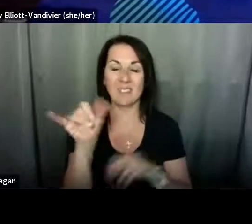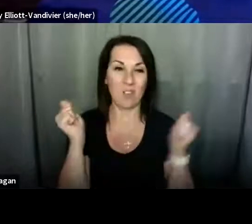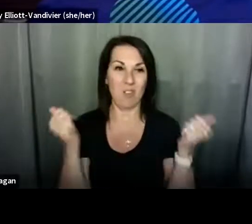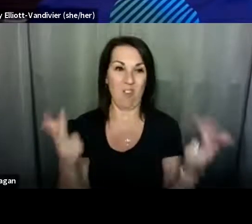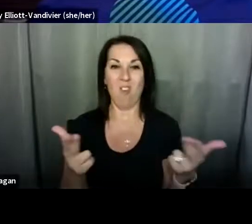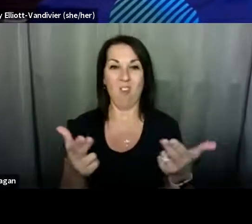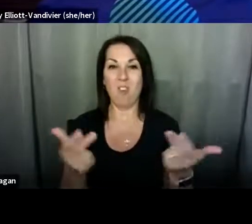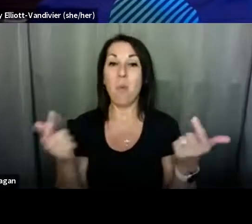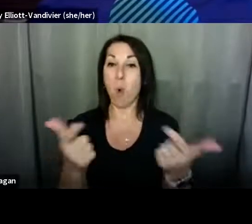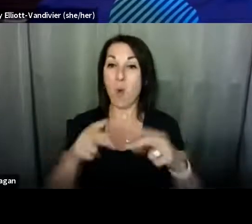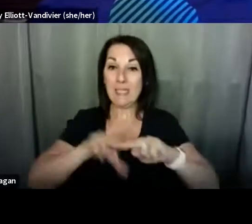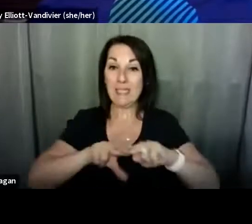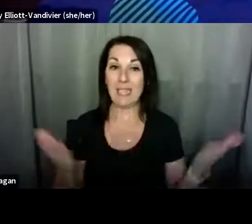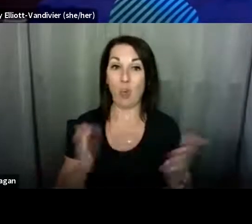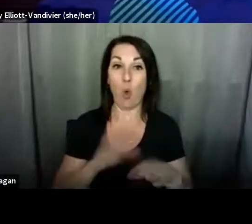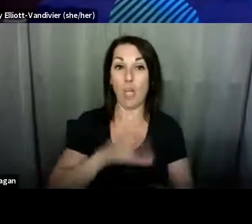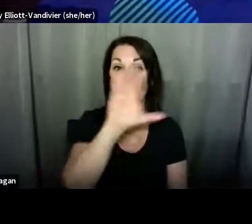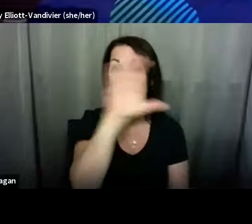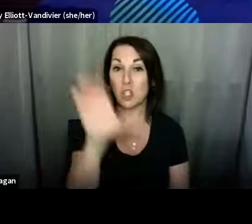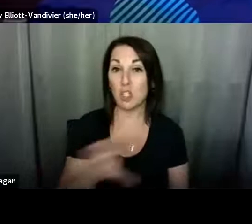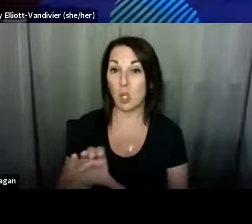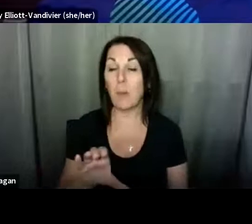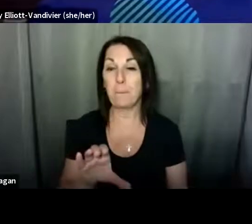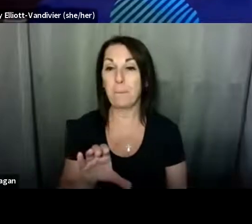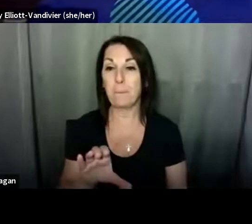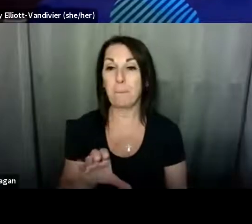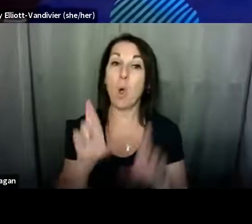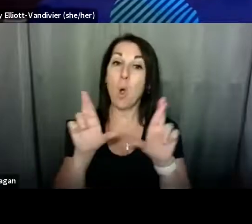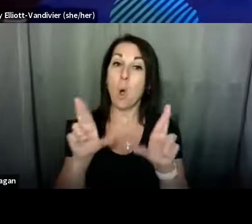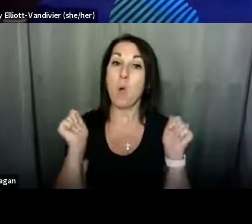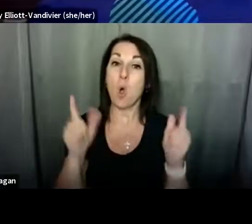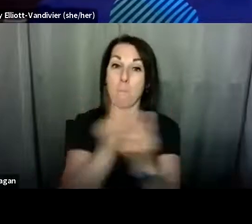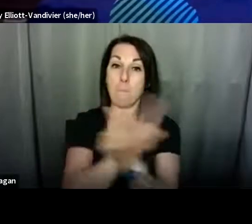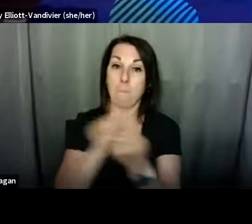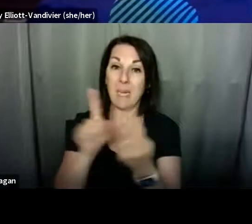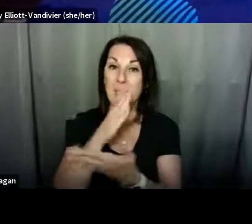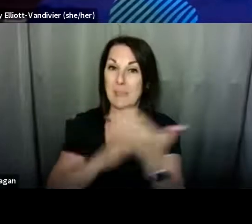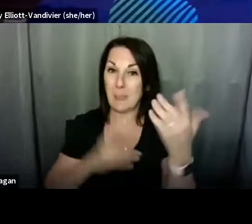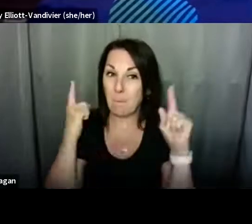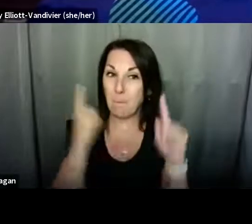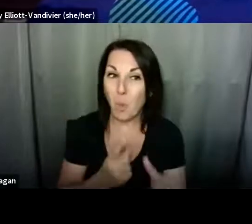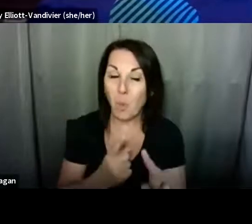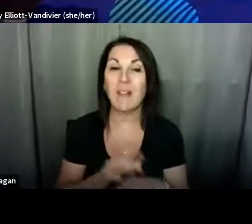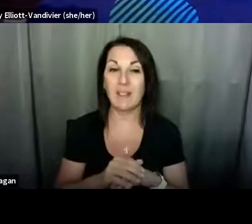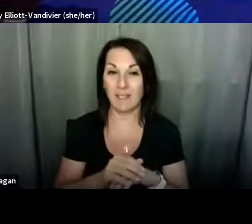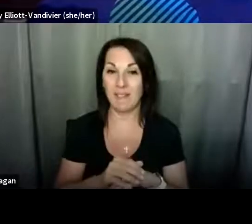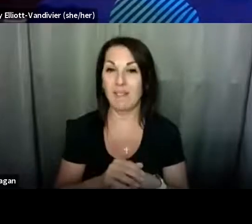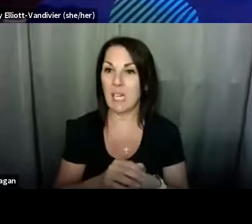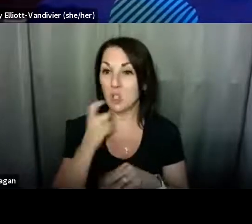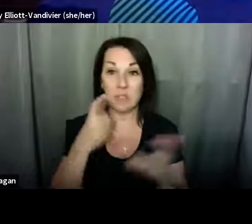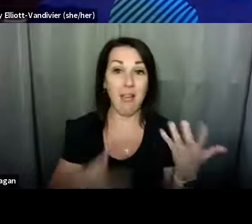on this Zoom thing, you know, I mean, hopefully we'll all get to meet at some point and, you know, just, like, hang